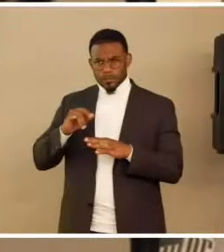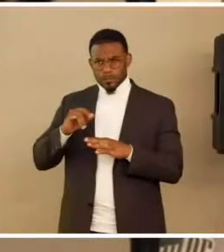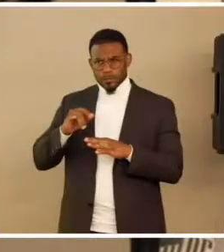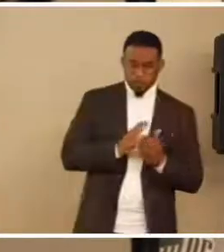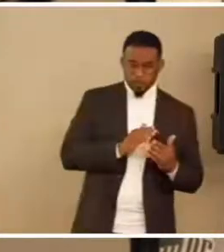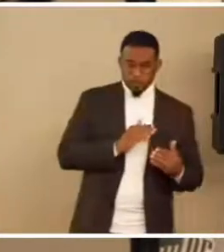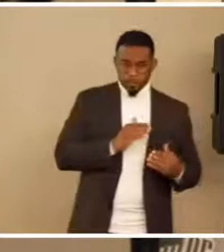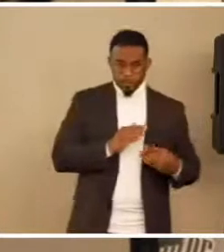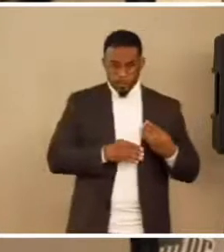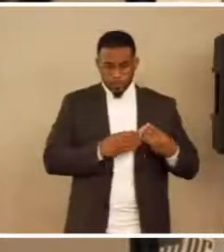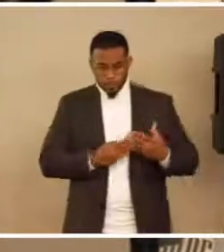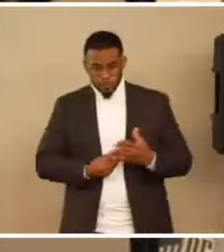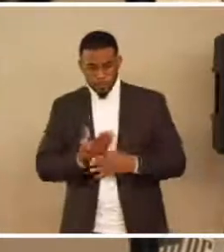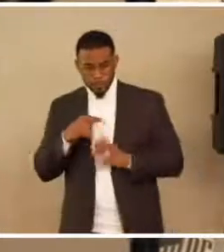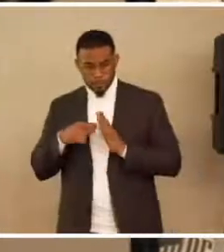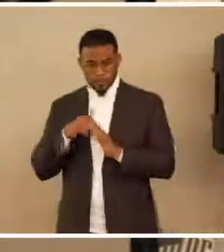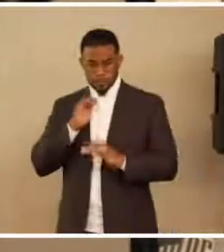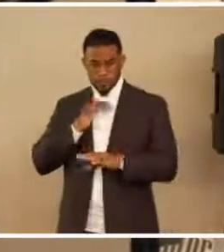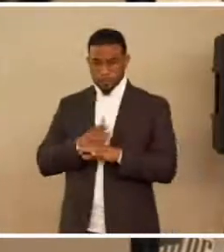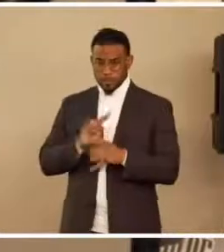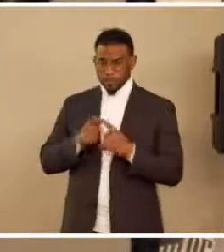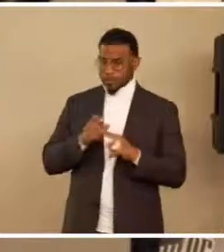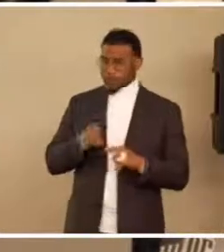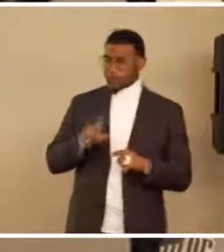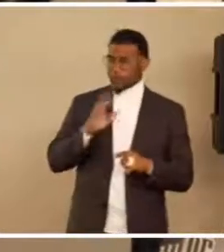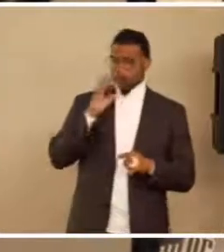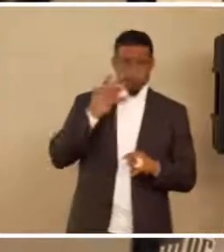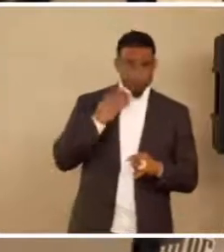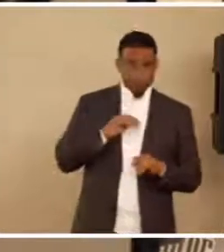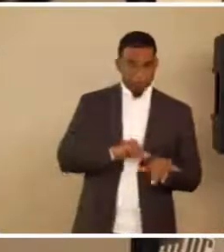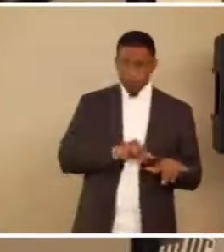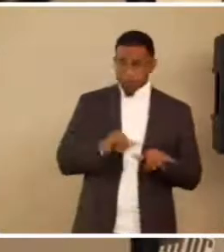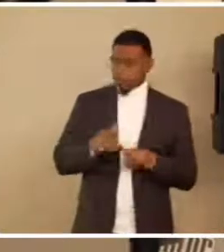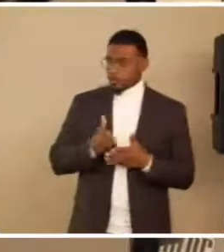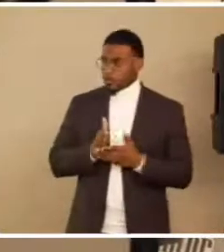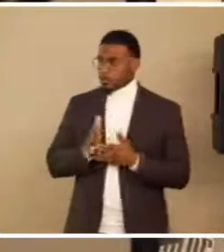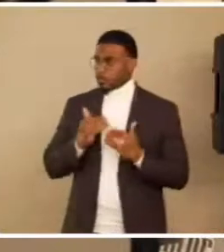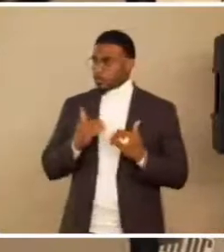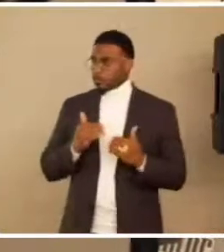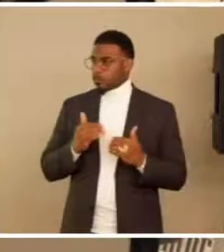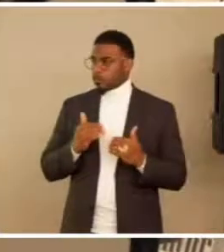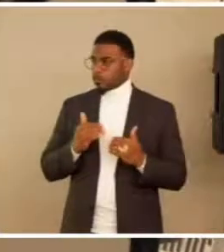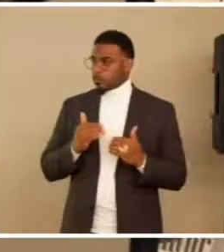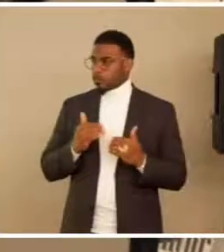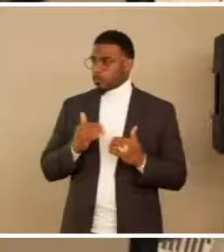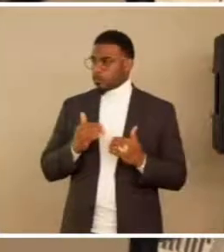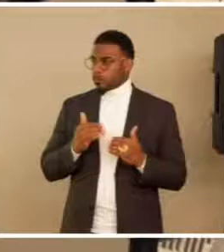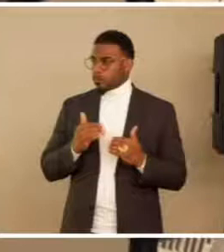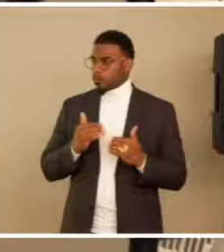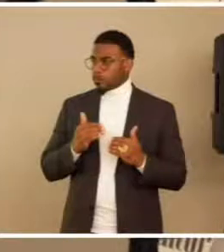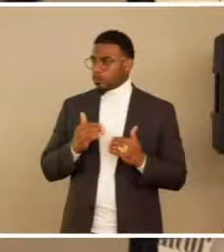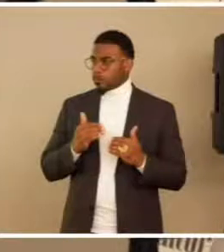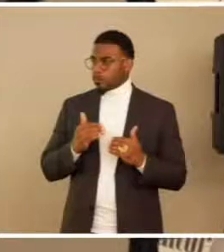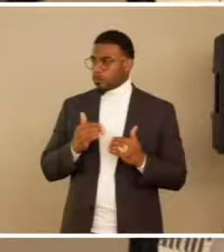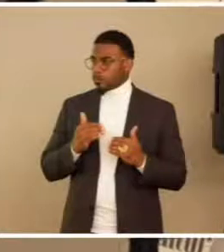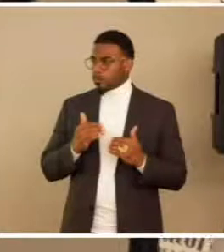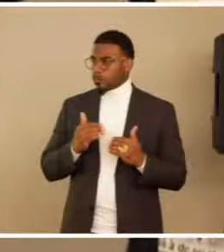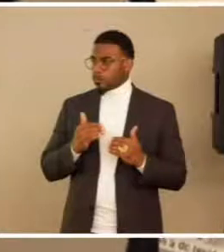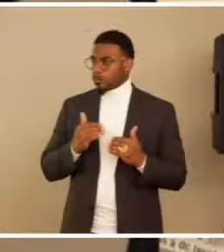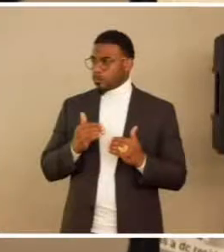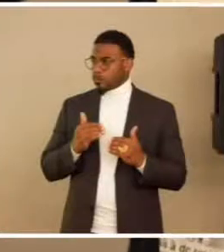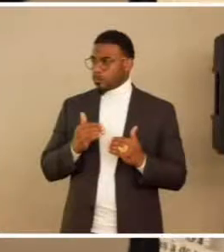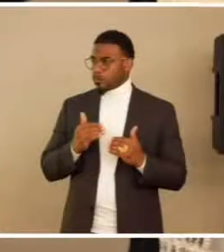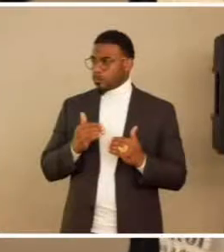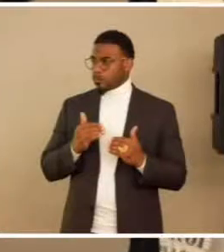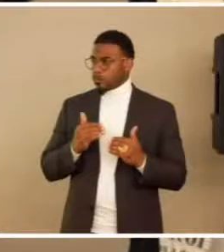of passage, I showed it to my daughter and her friends when they were going through a rite of passage at about 12 or 13 years old. The other thing I wanted